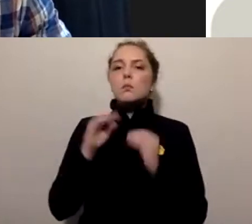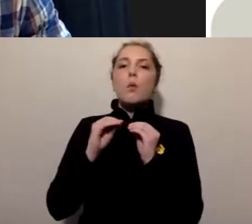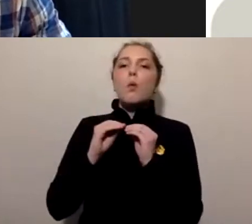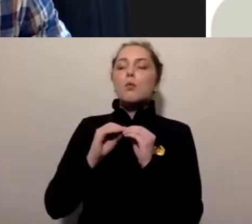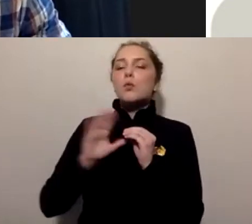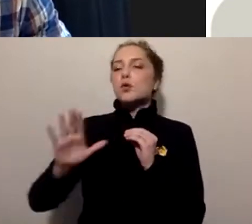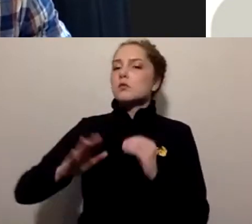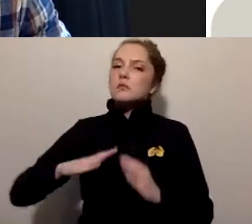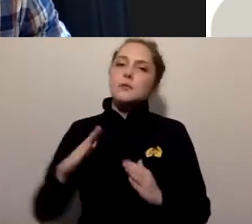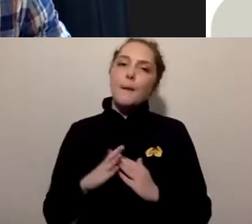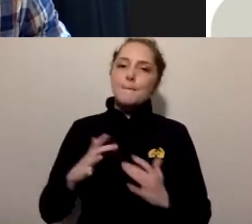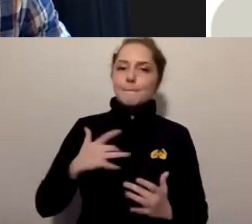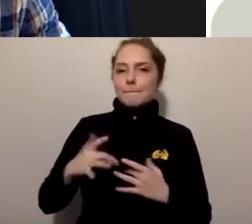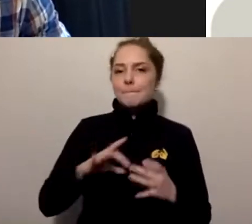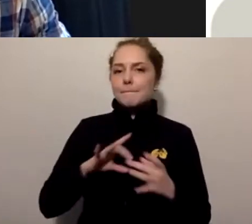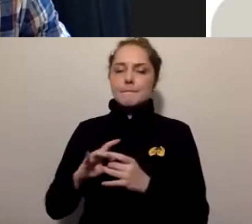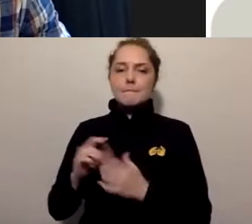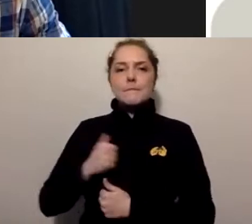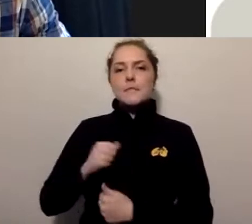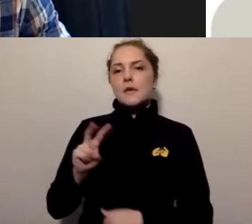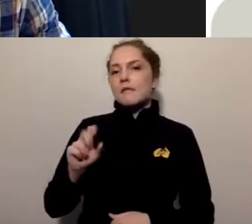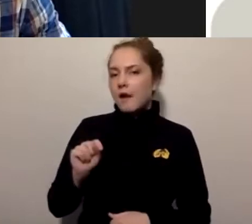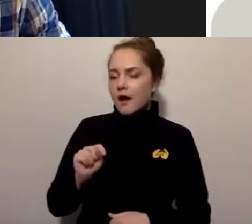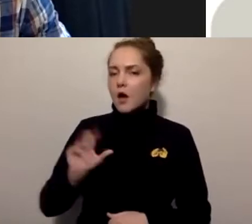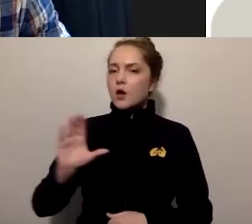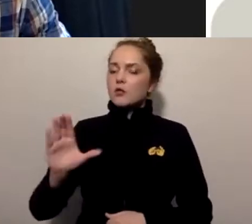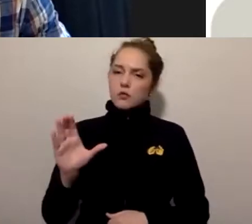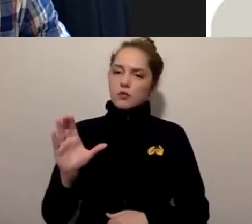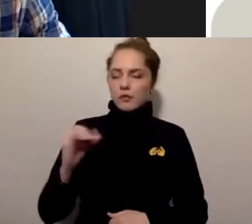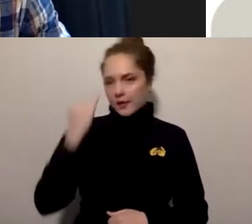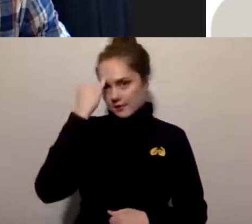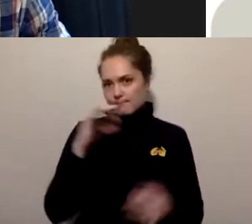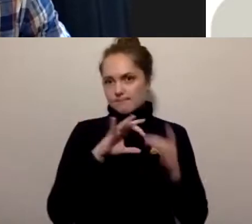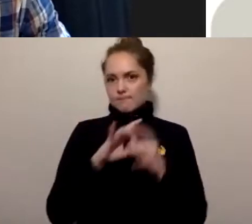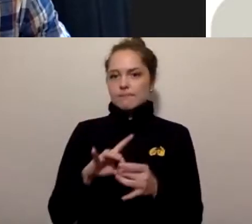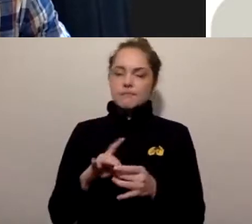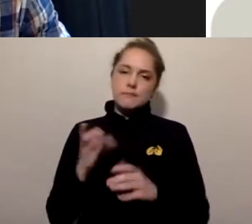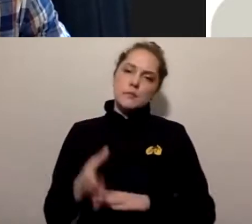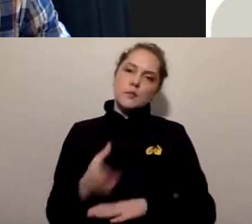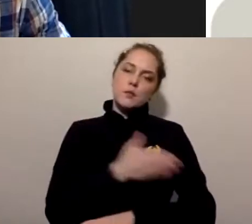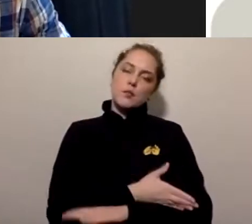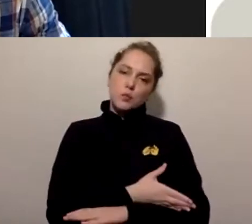biggest concerns are for veterans and what your ideas are for improving